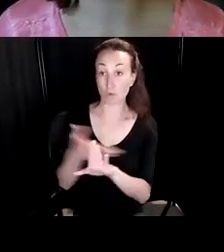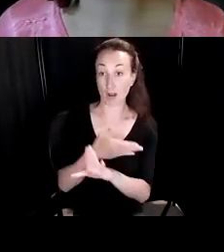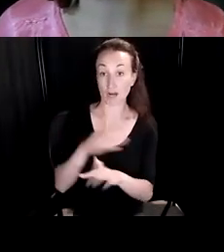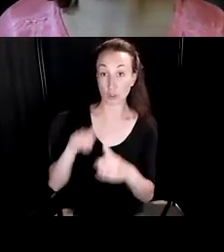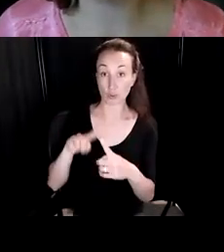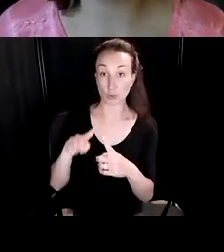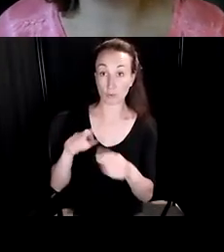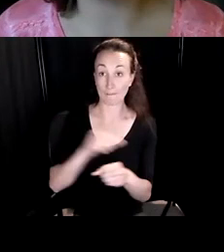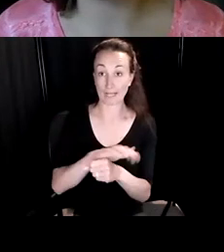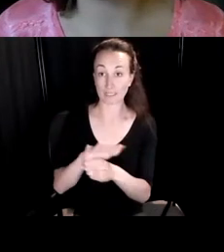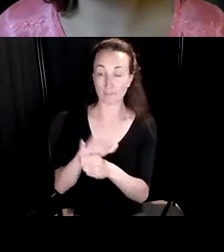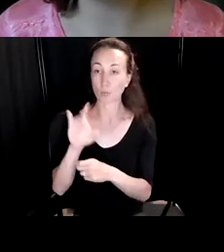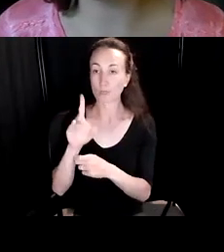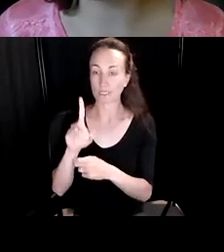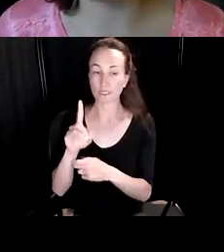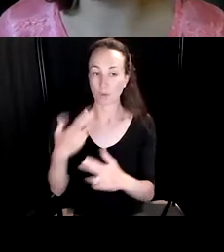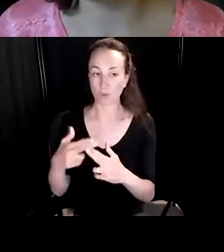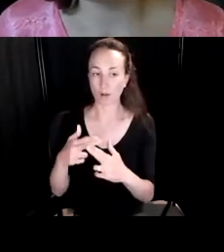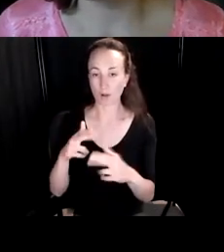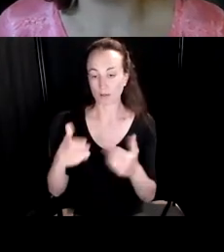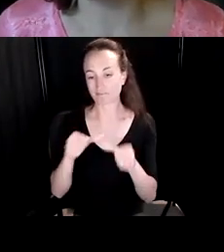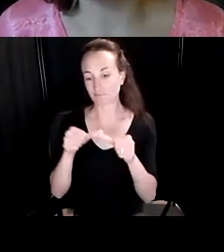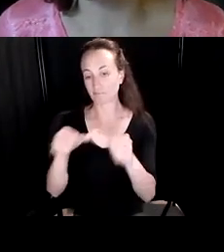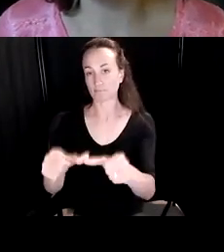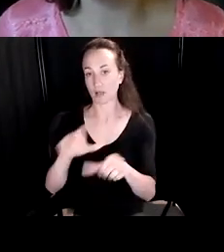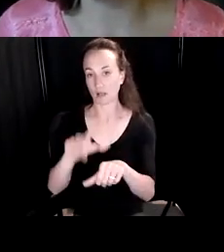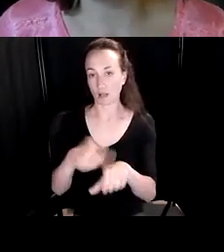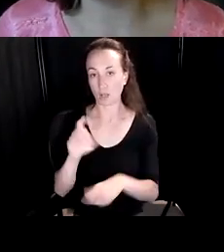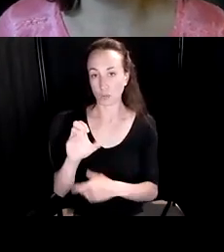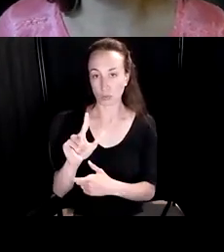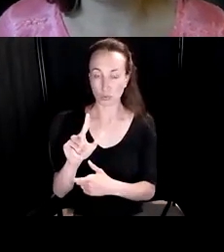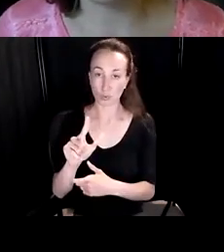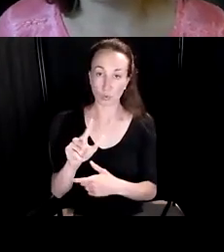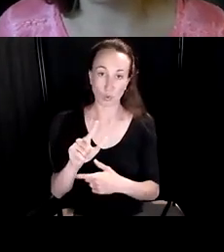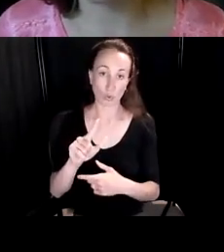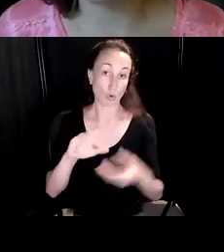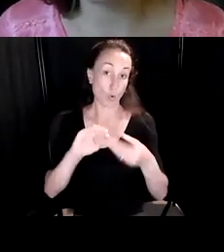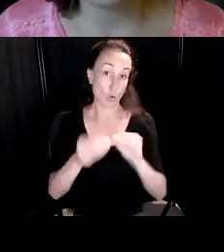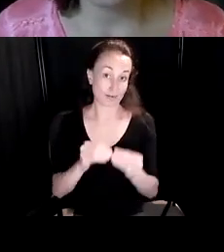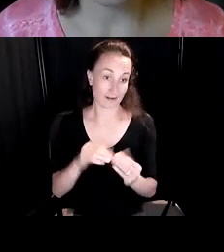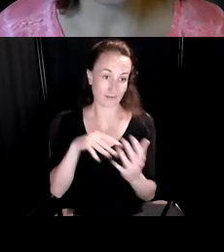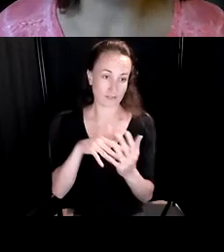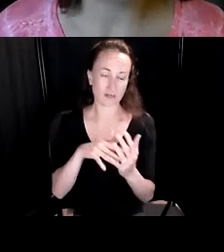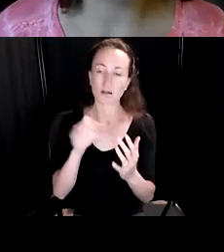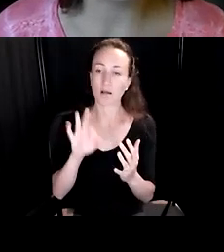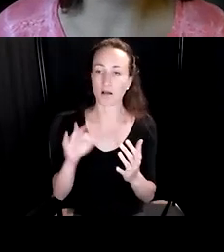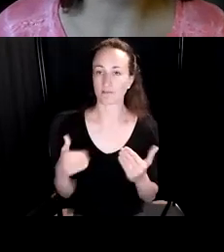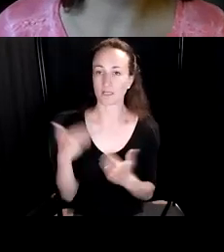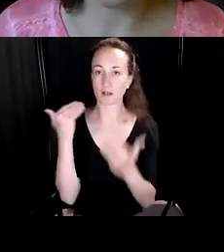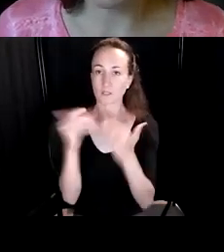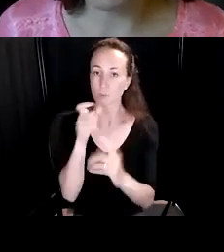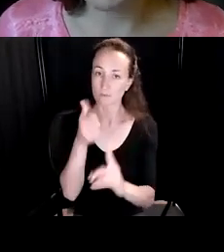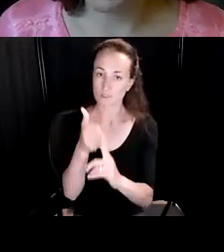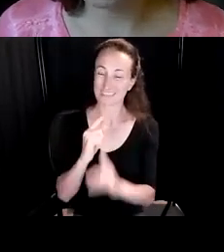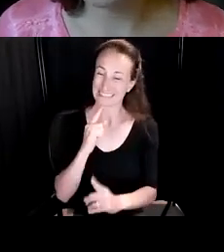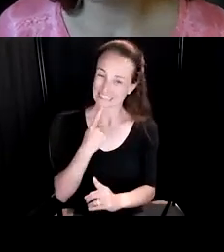had been doing a longitudinal quantitative study of young adults with serious mental health conditions. The sample